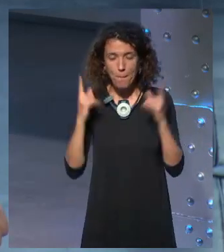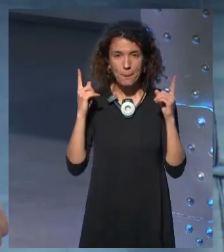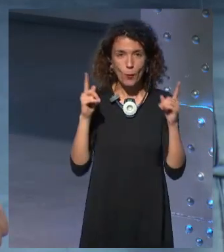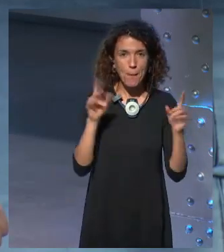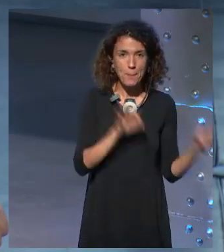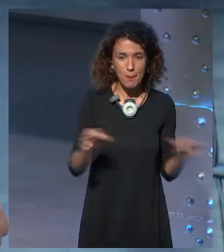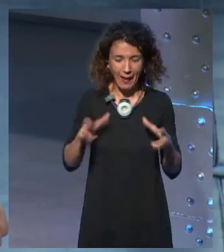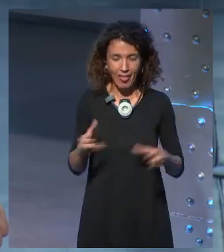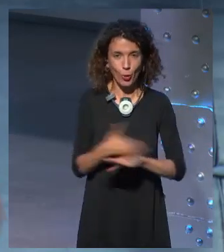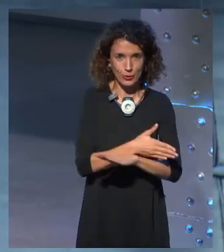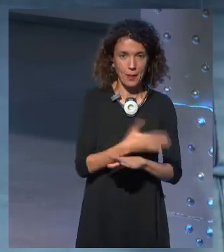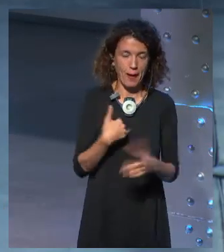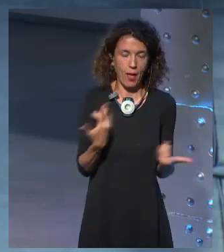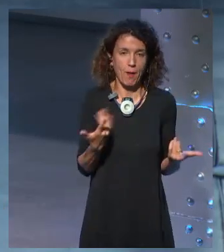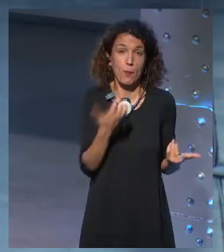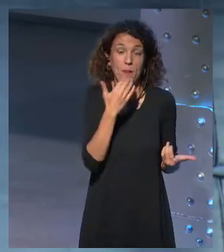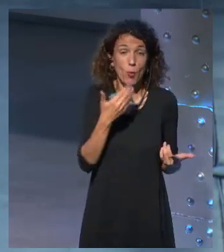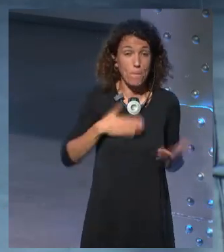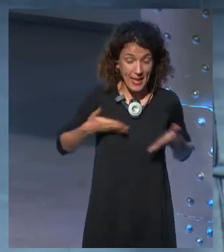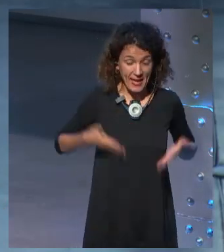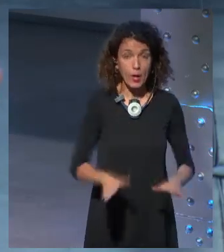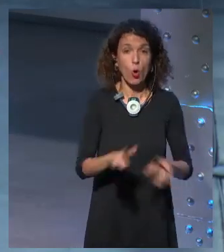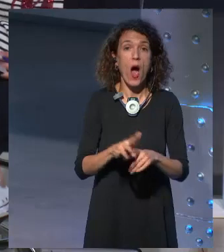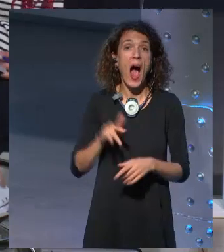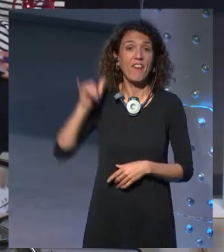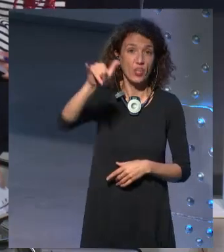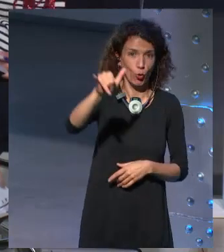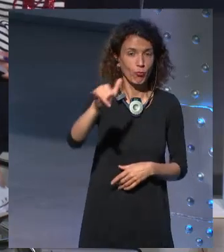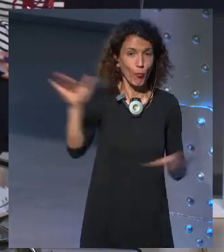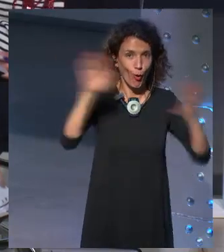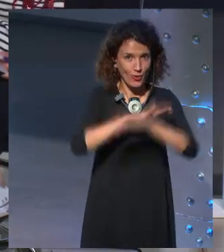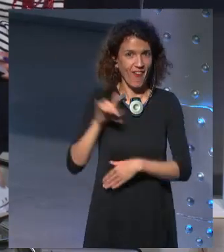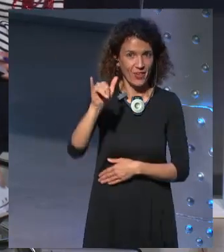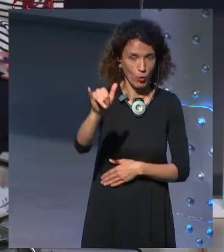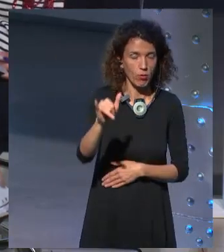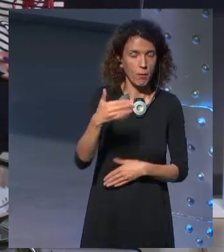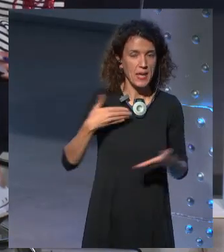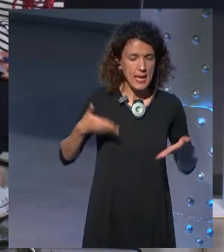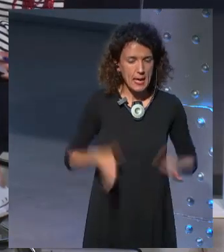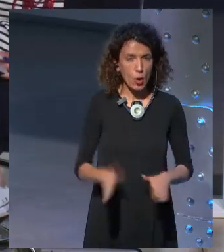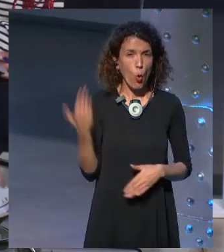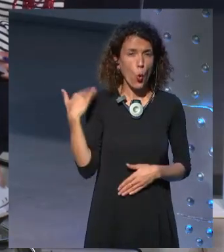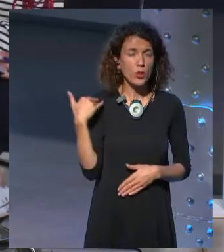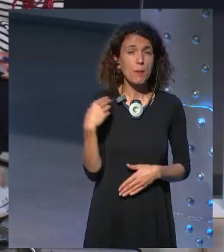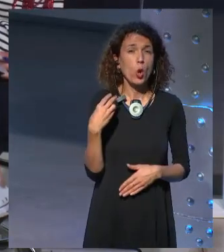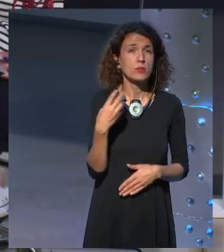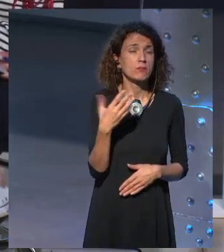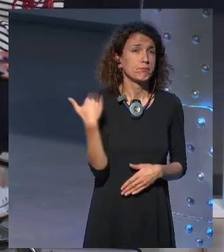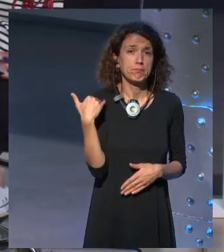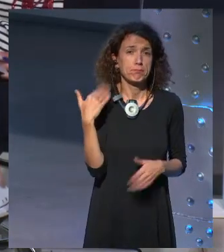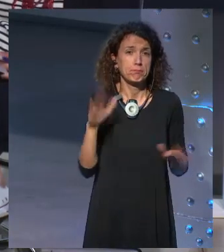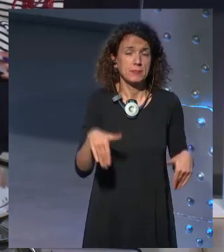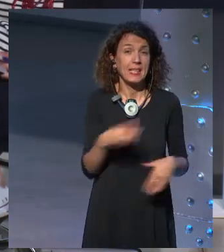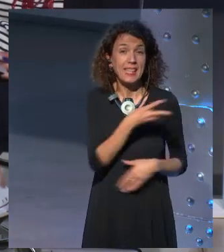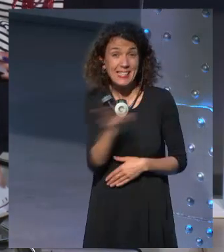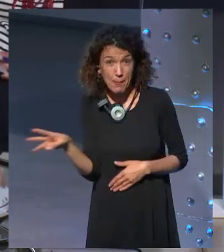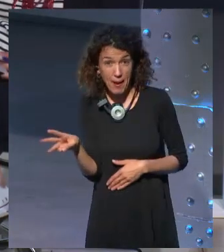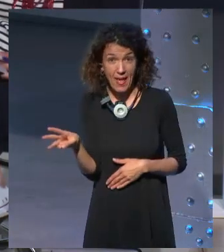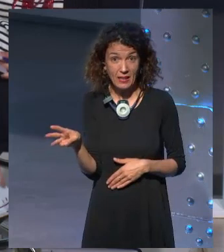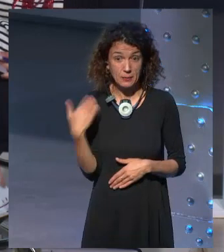tonight. That's a moment of performance. He has spent the last 3 weeks memorizing his lines and practicing and learning